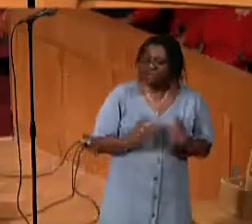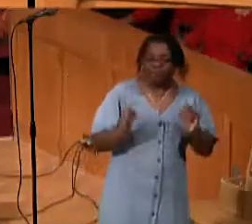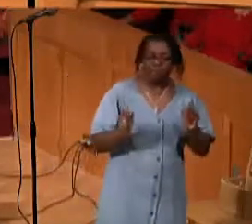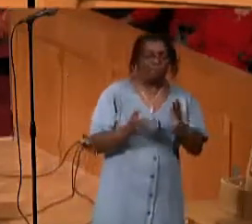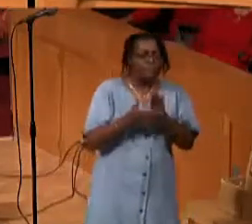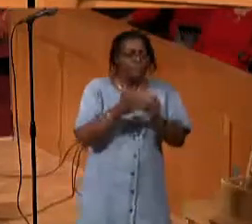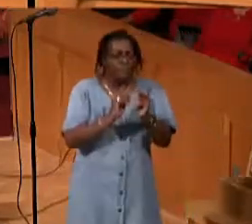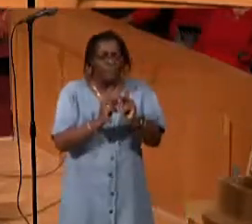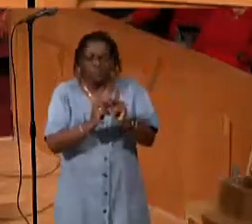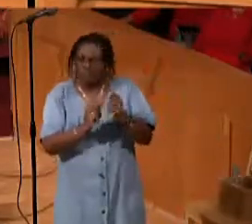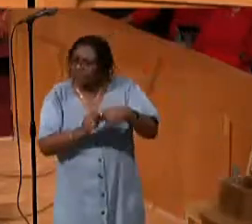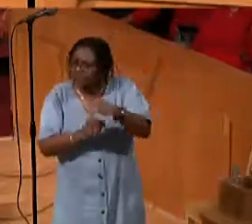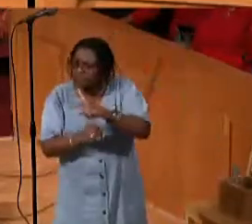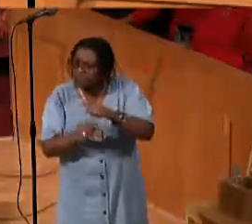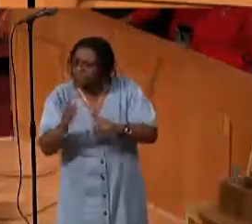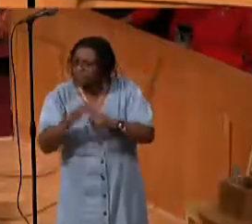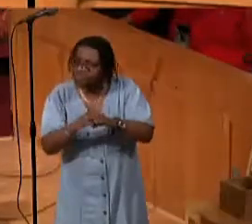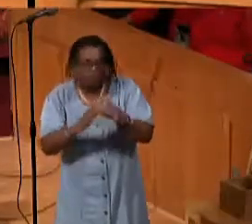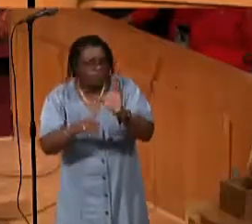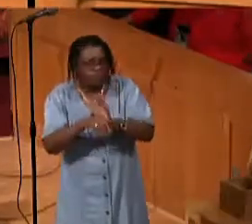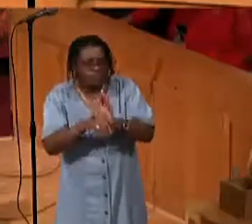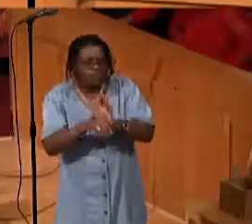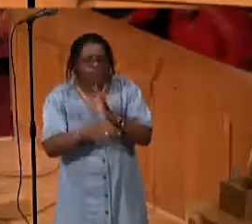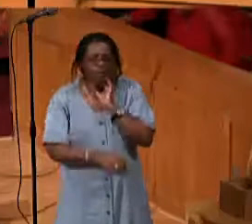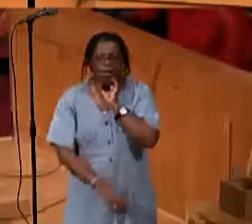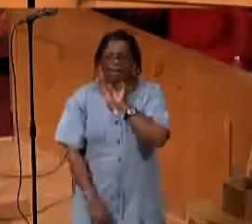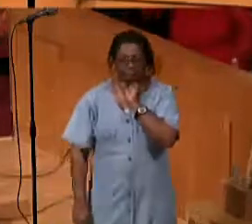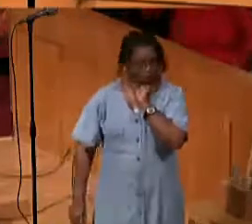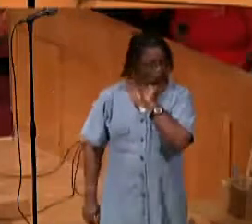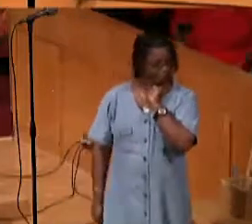Some of y'all come to church every Sunday, never say a word.